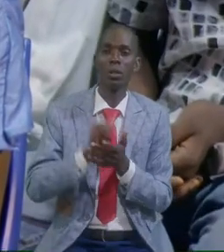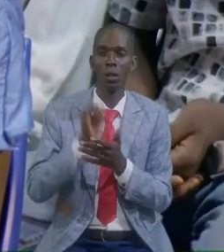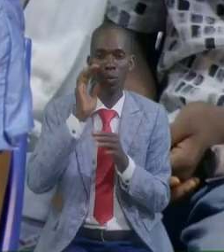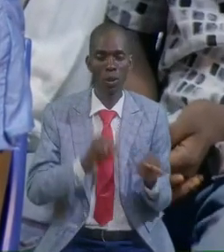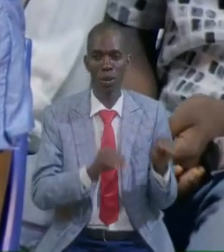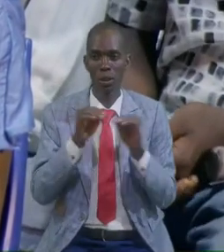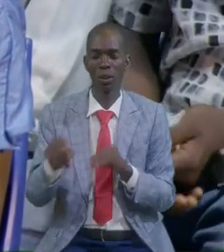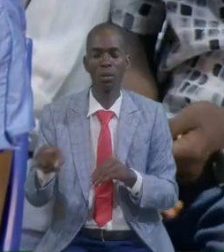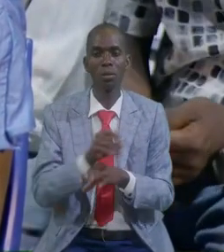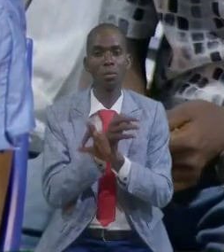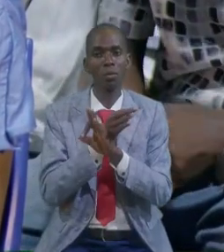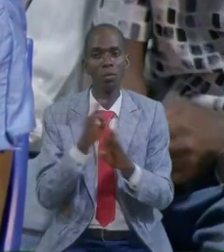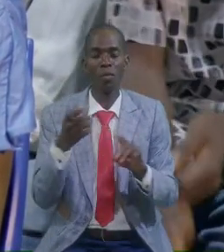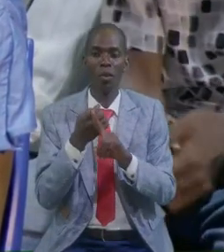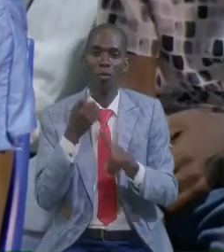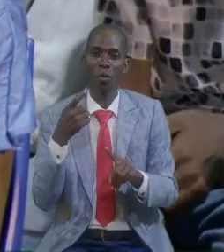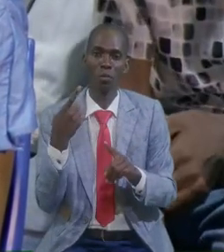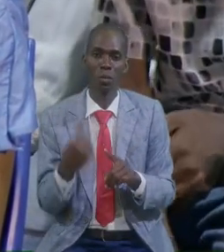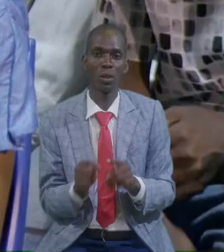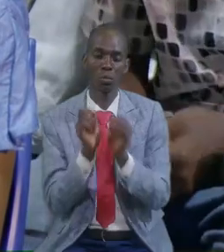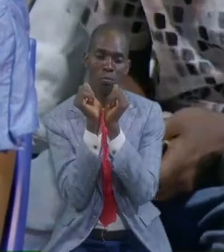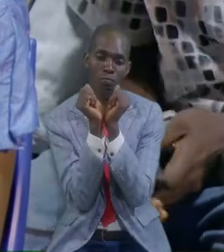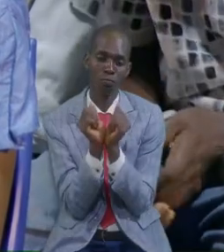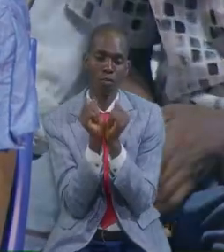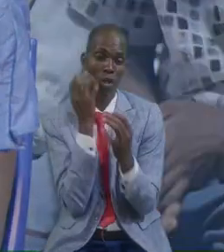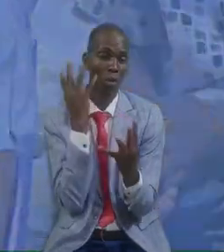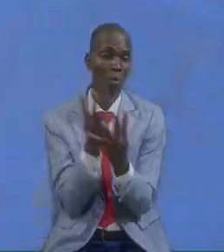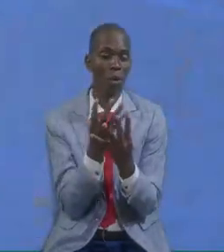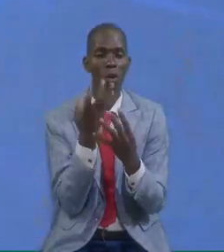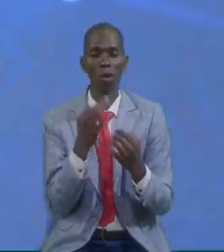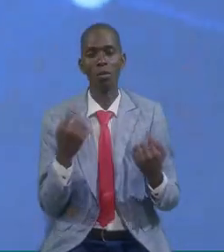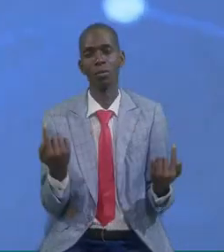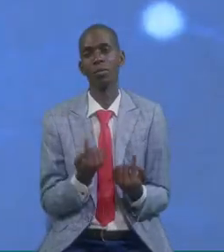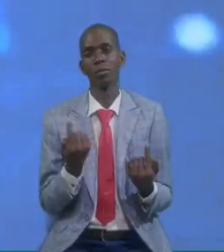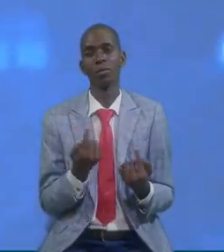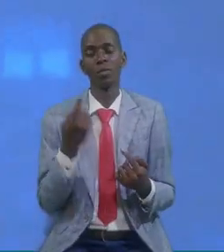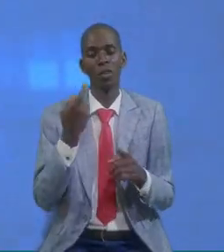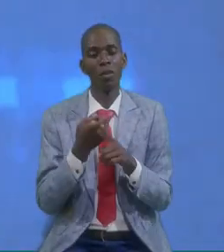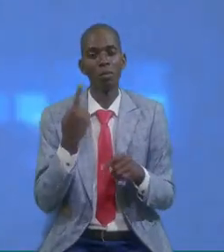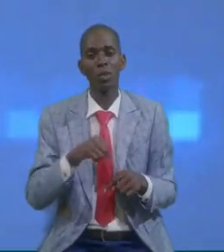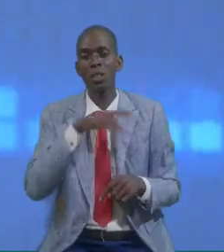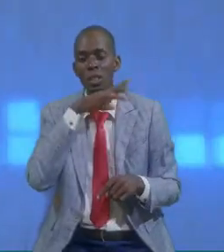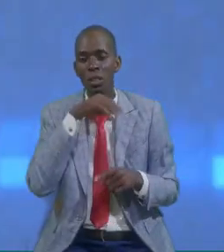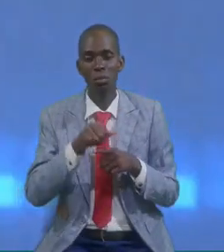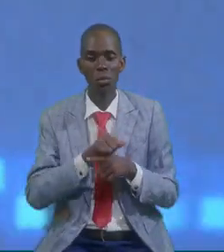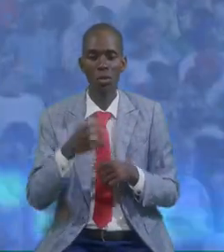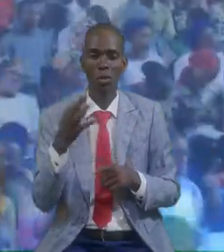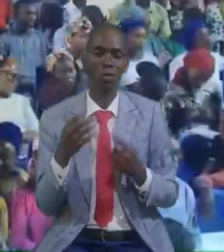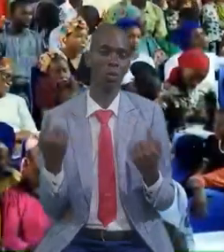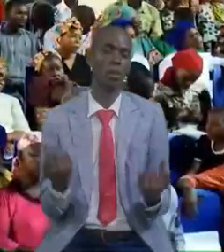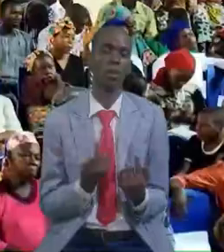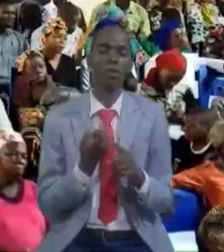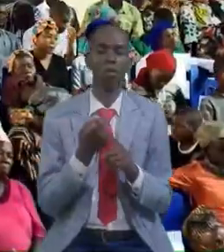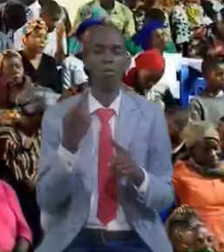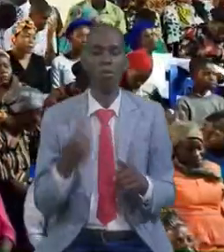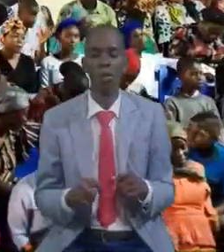the prison of sin, the pollution of sin, the power of sin,